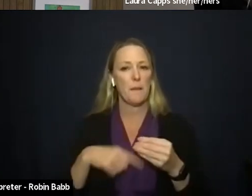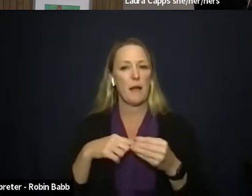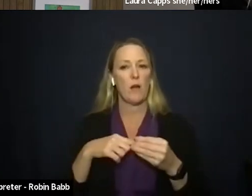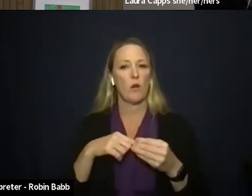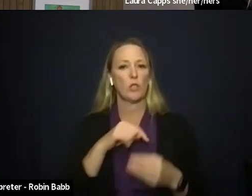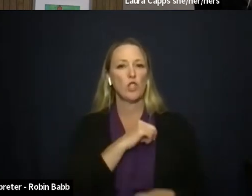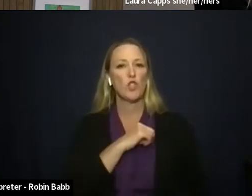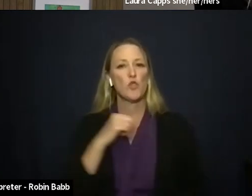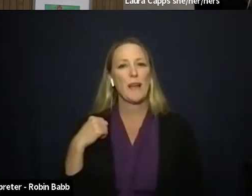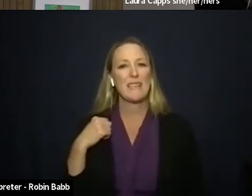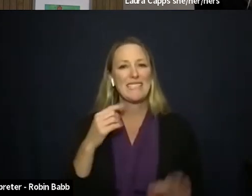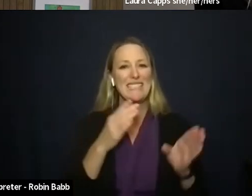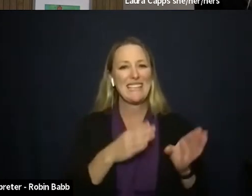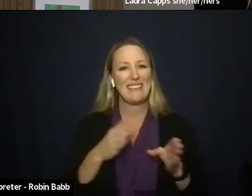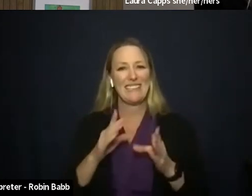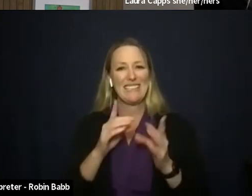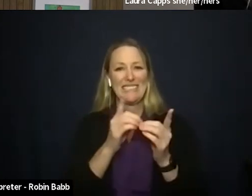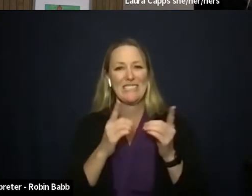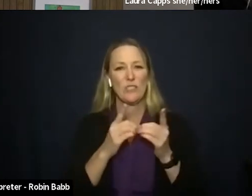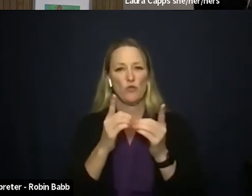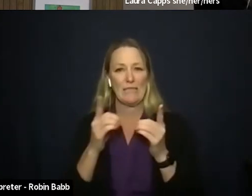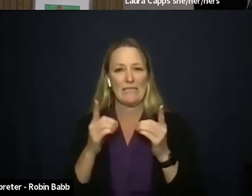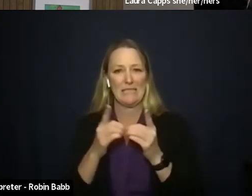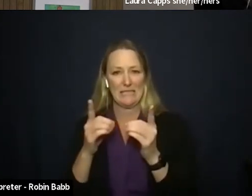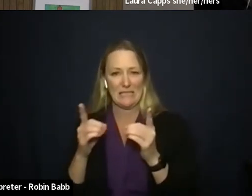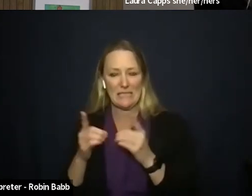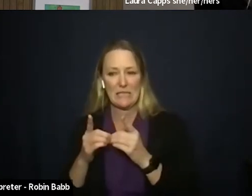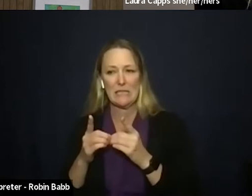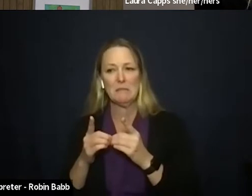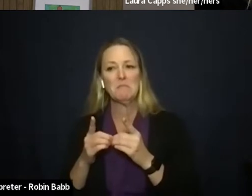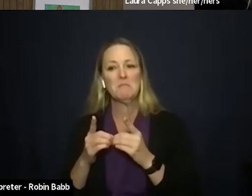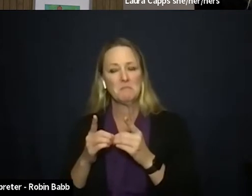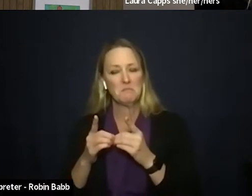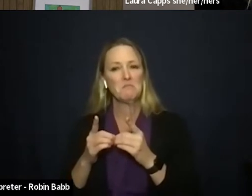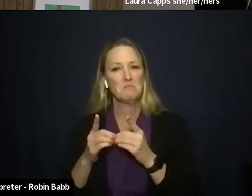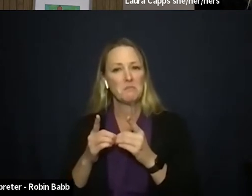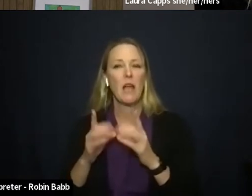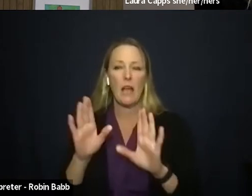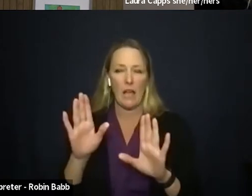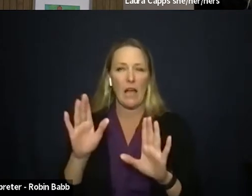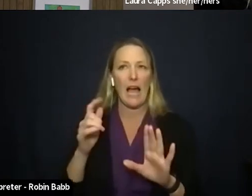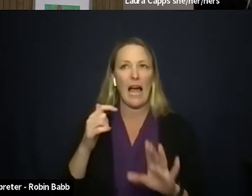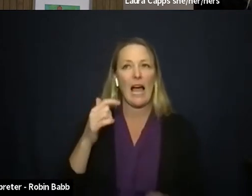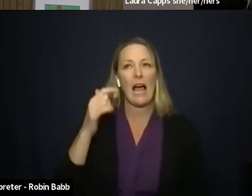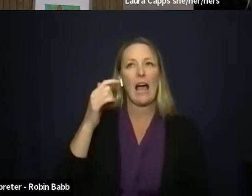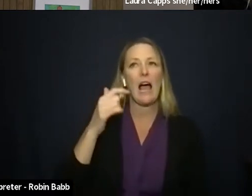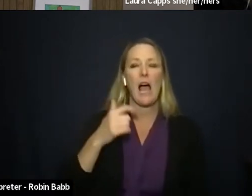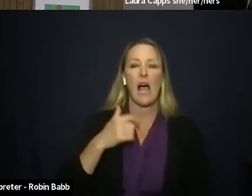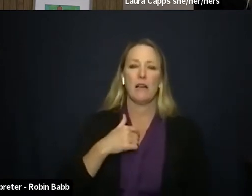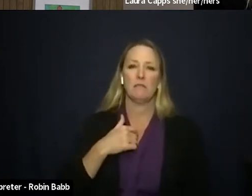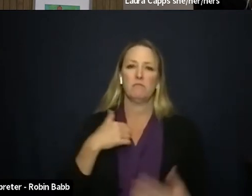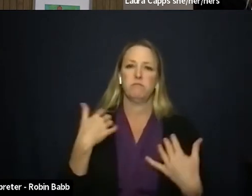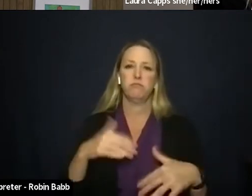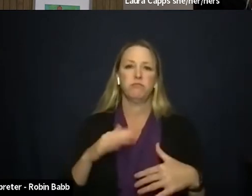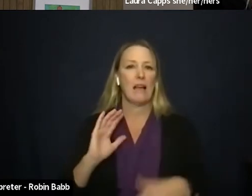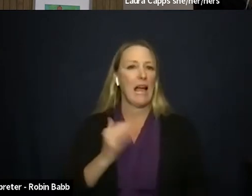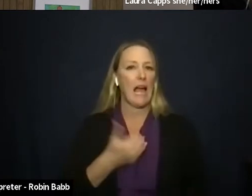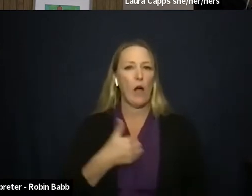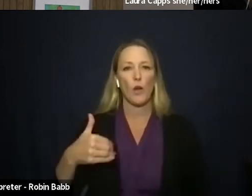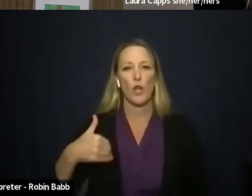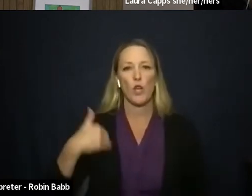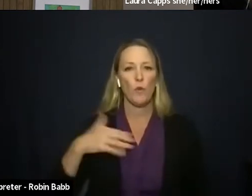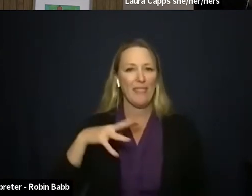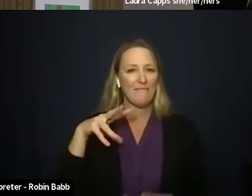districts i think that i applaud well i know that i applaud the participation of our youth in